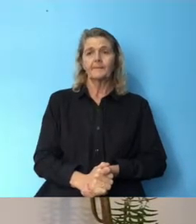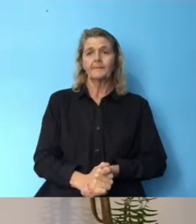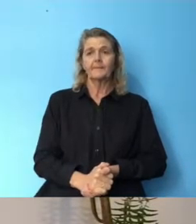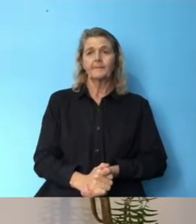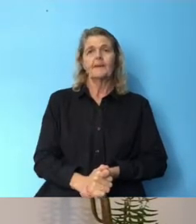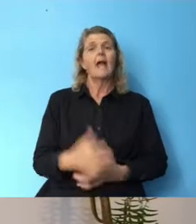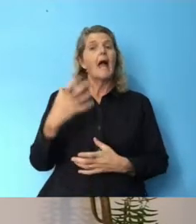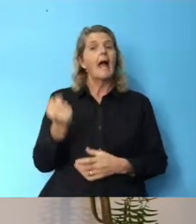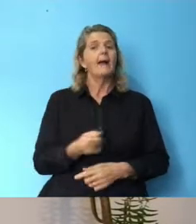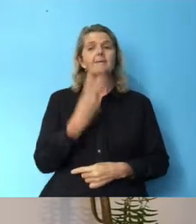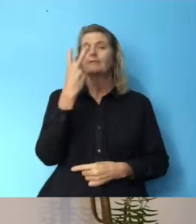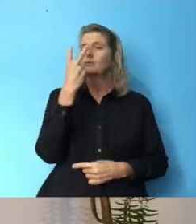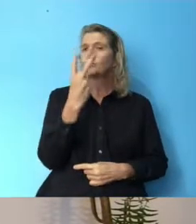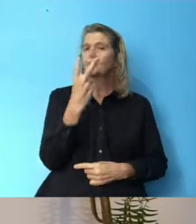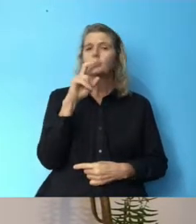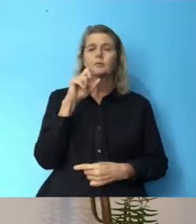Oh yeah. Having